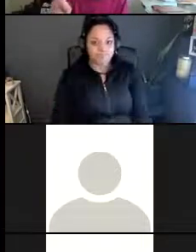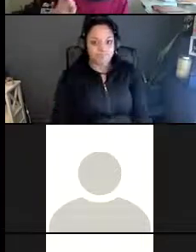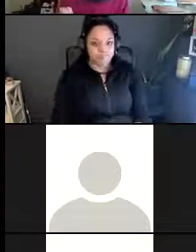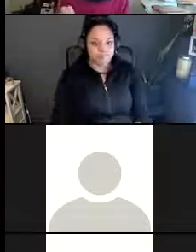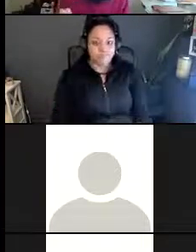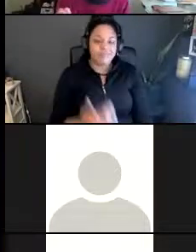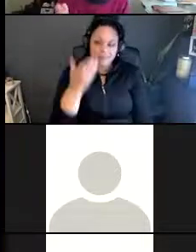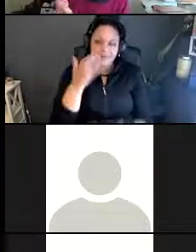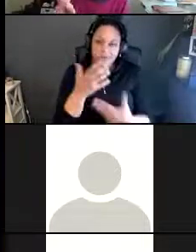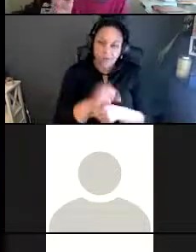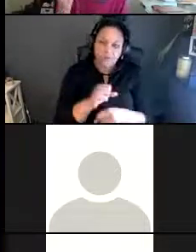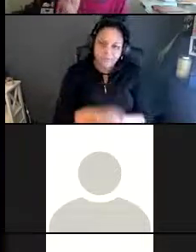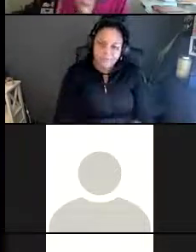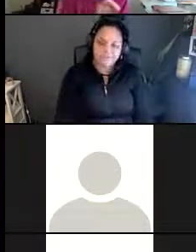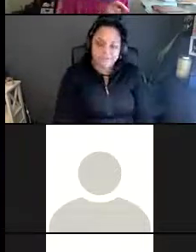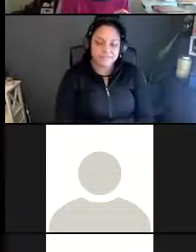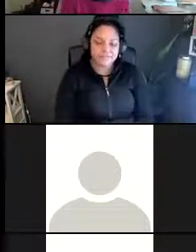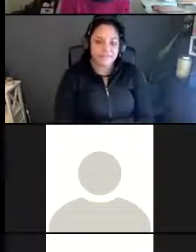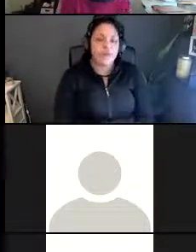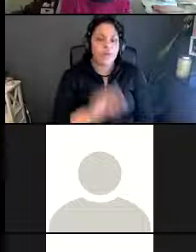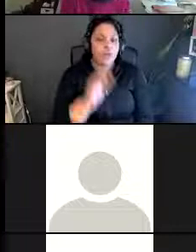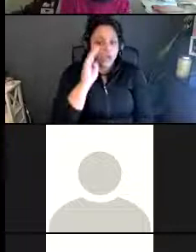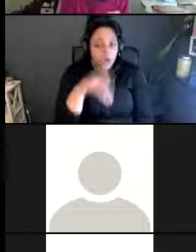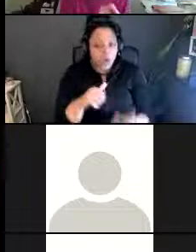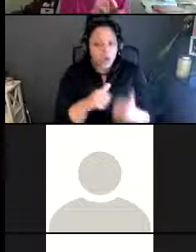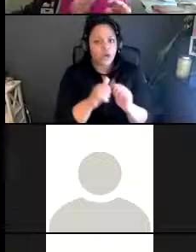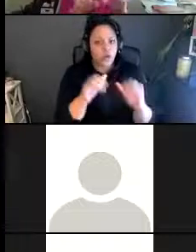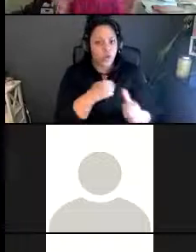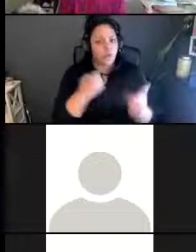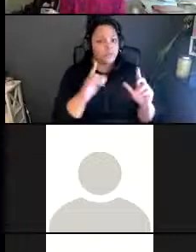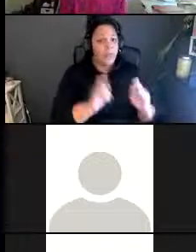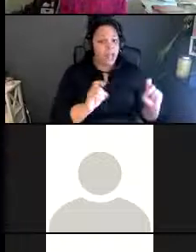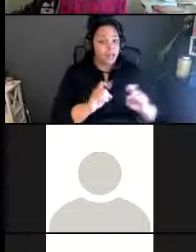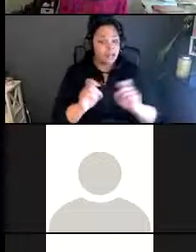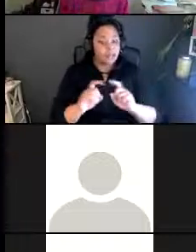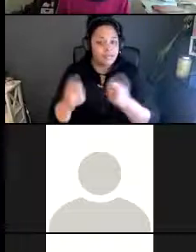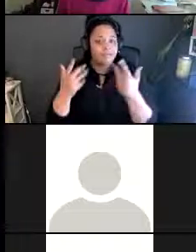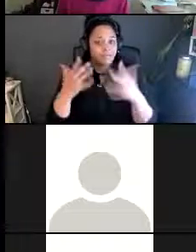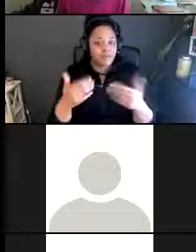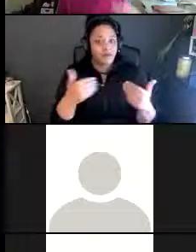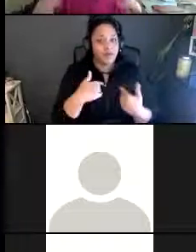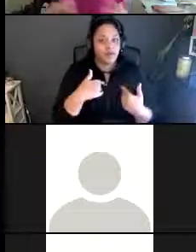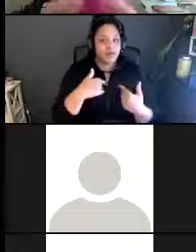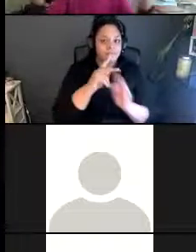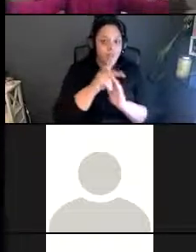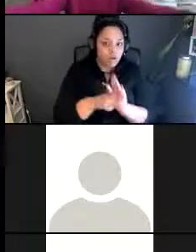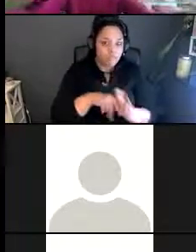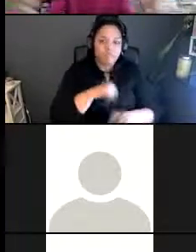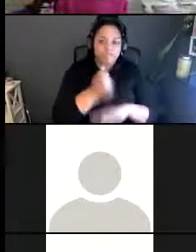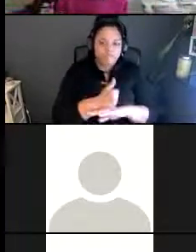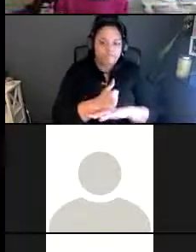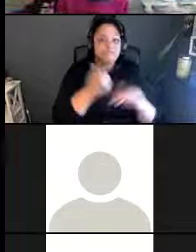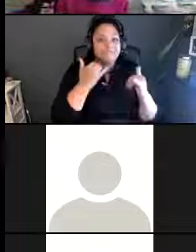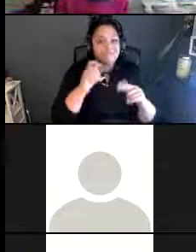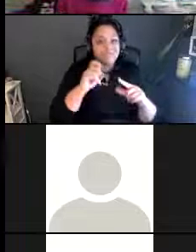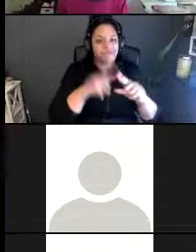We know how to do this. We've done the pilots. We have the protocols. We just need to get